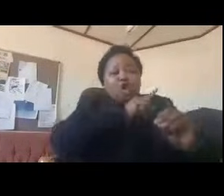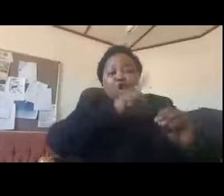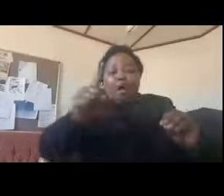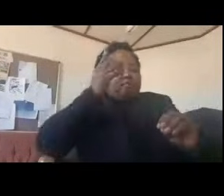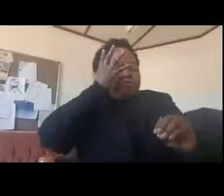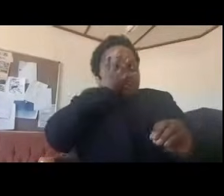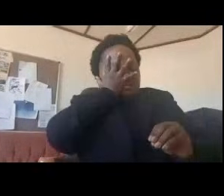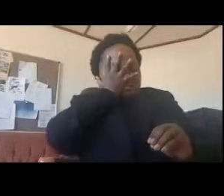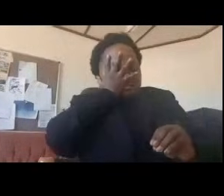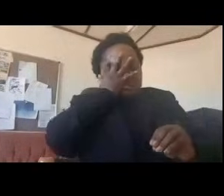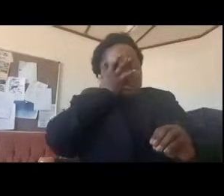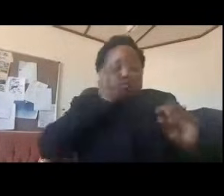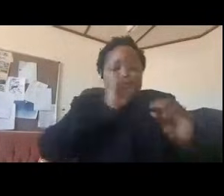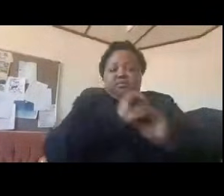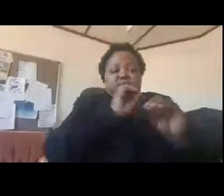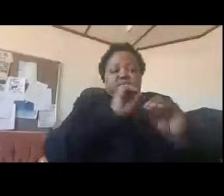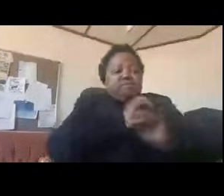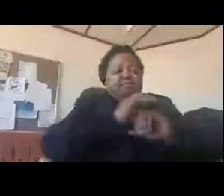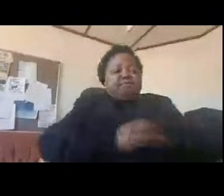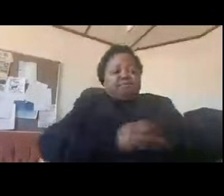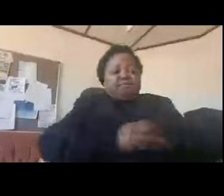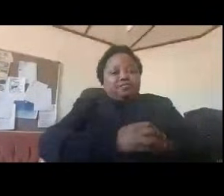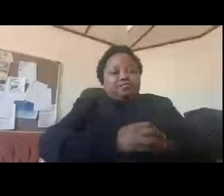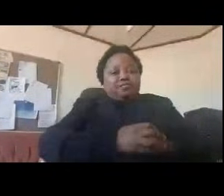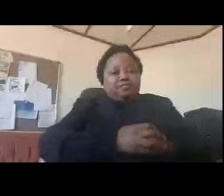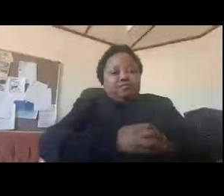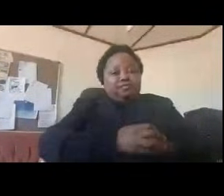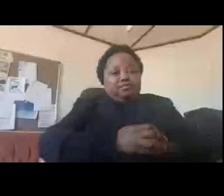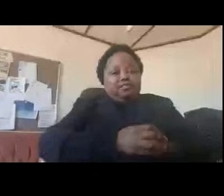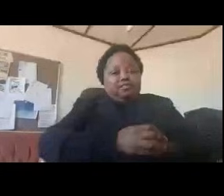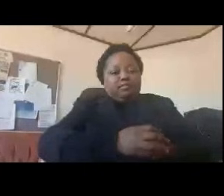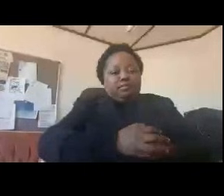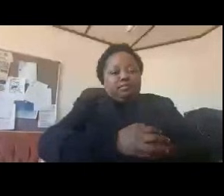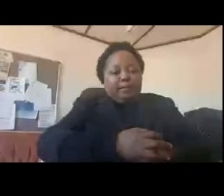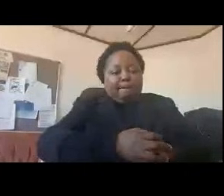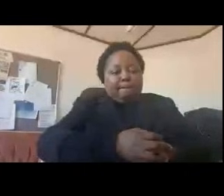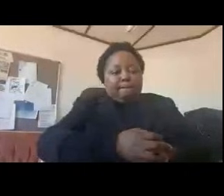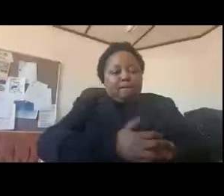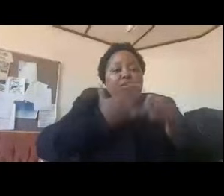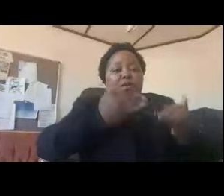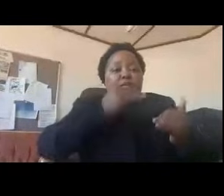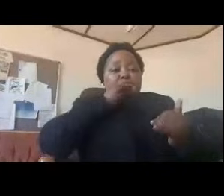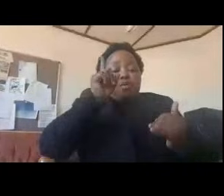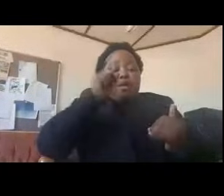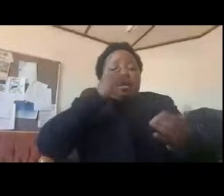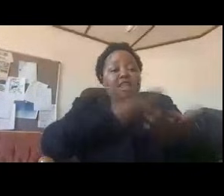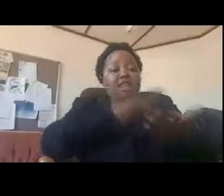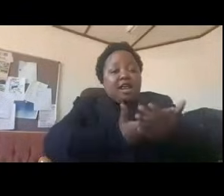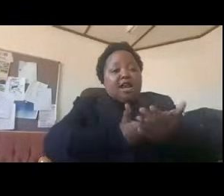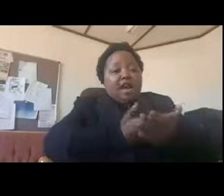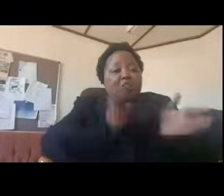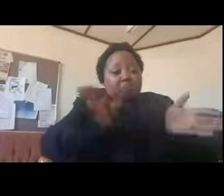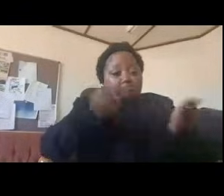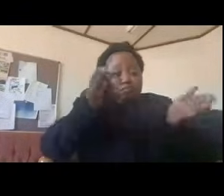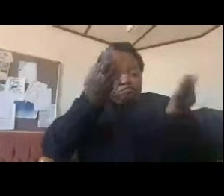build the building. Now we must build the courage to enter it.